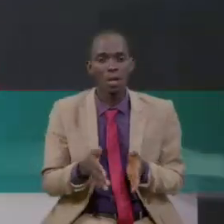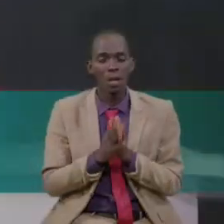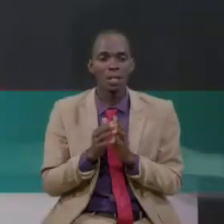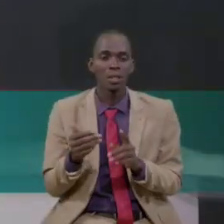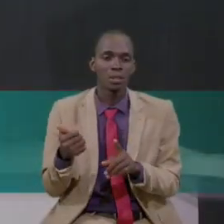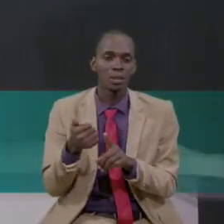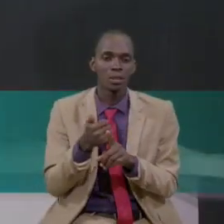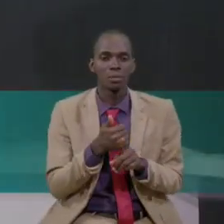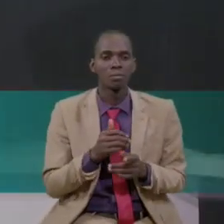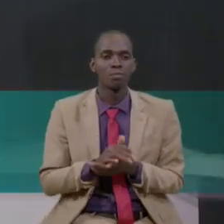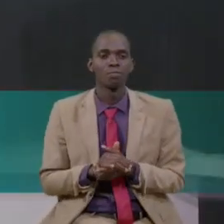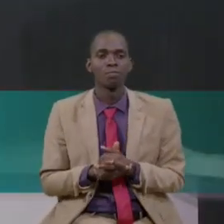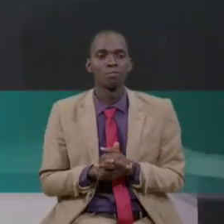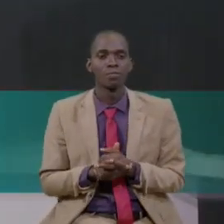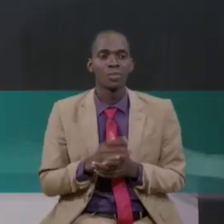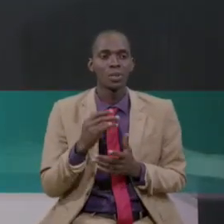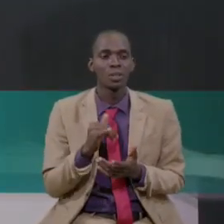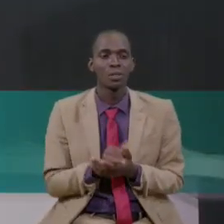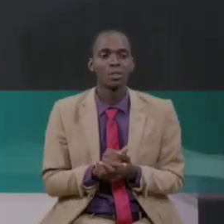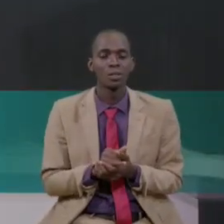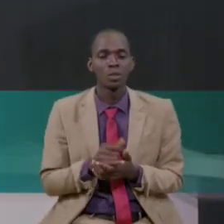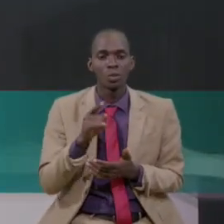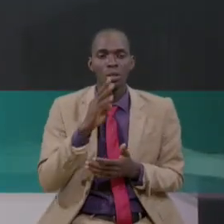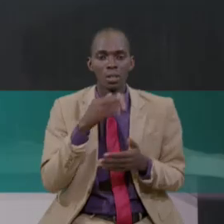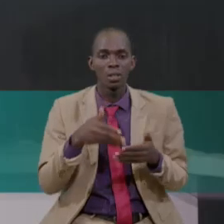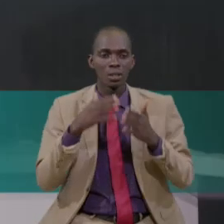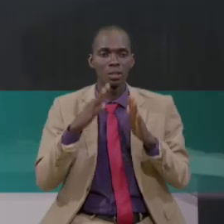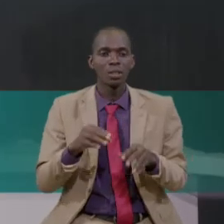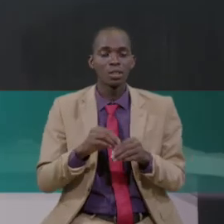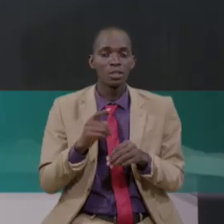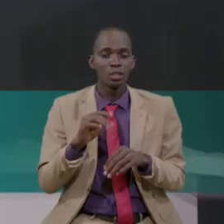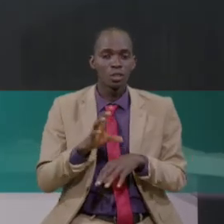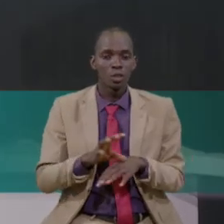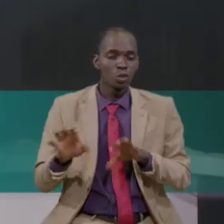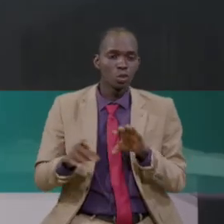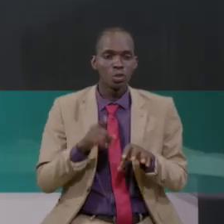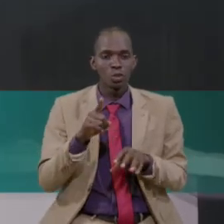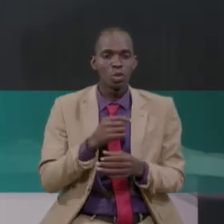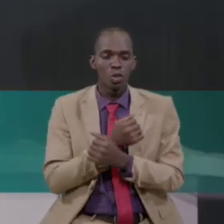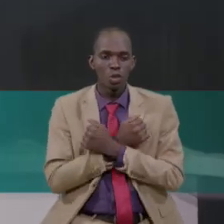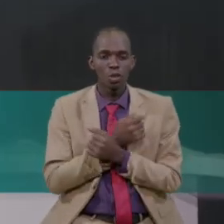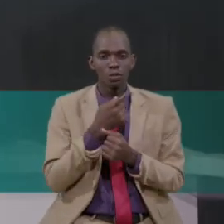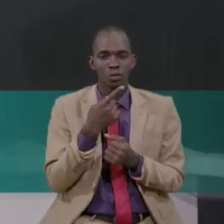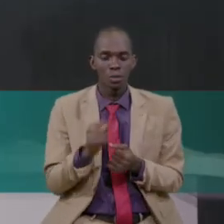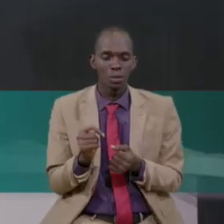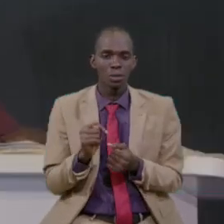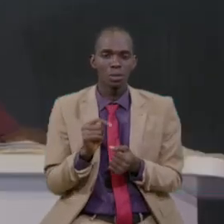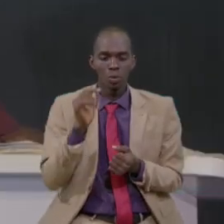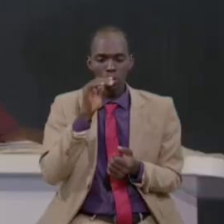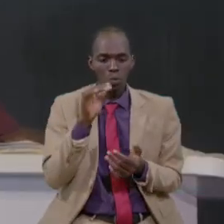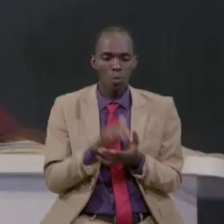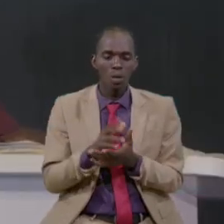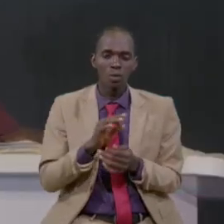you're a leader in the church, do you love the bride of Christ, the church,